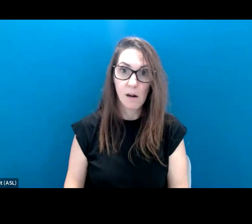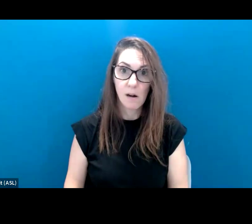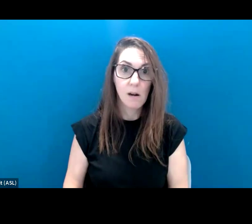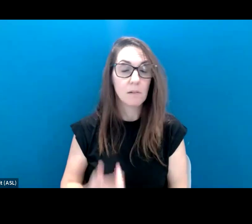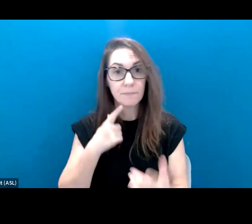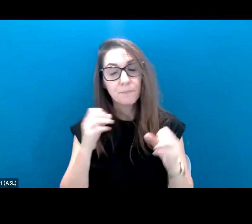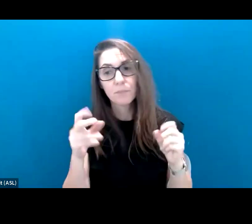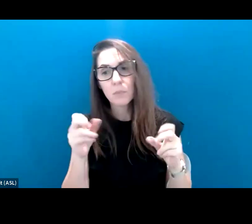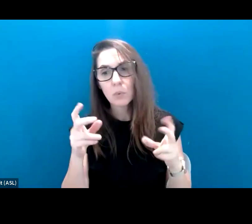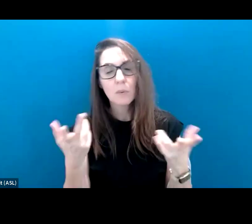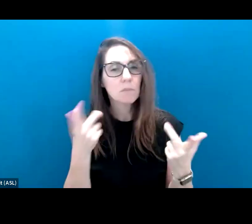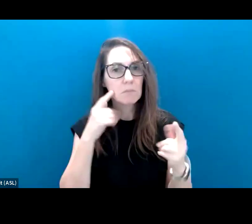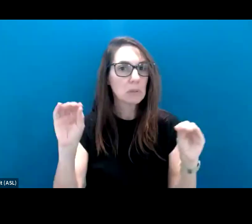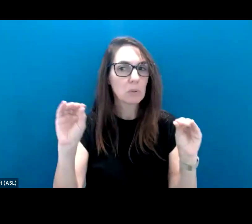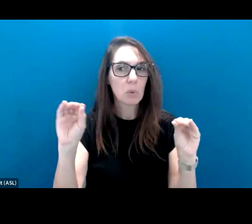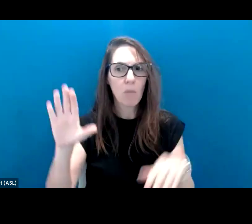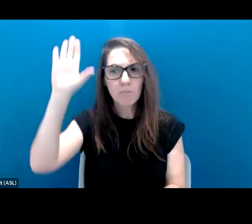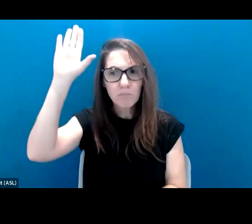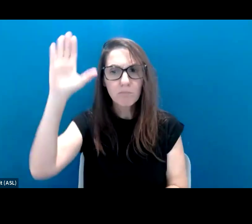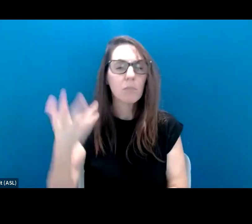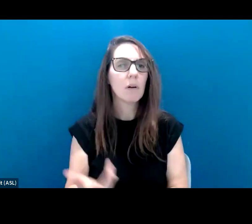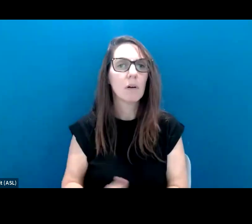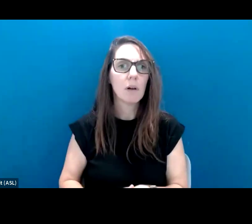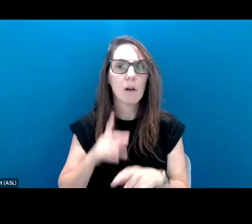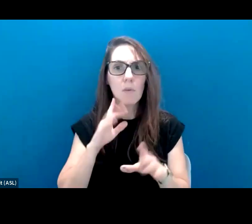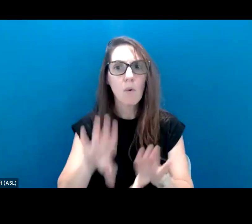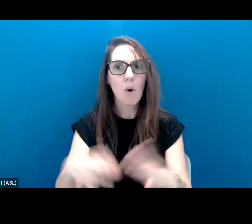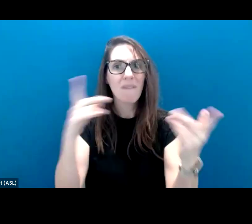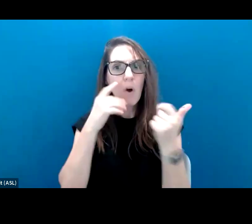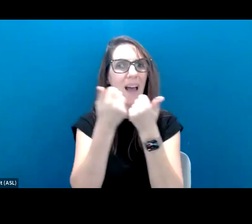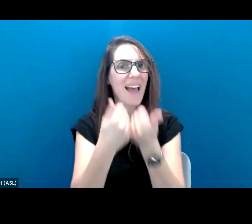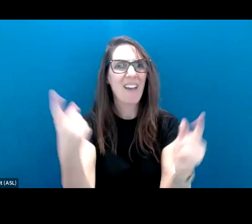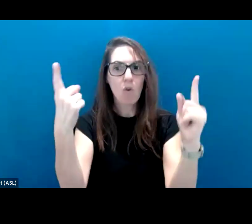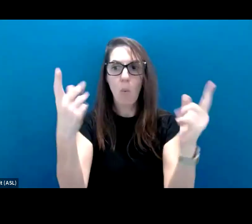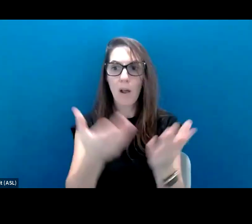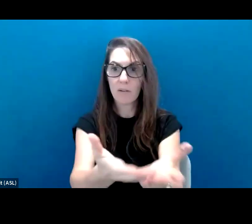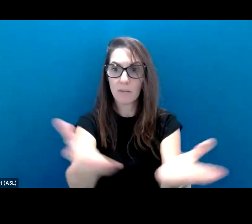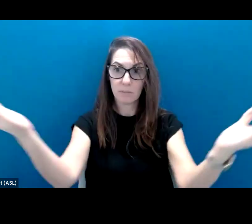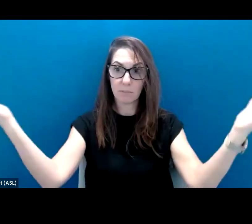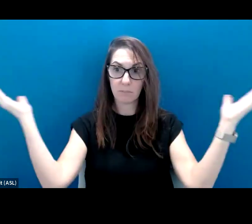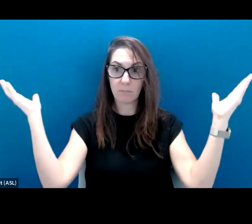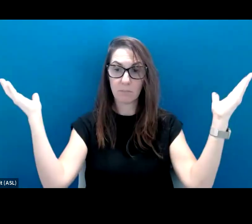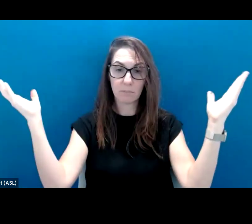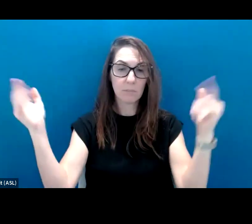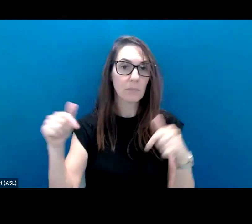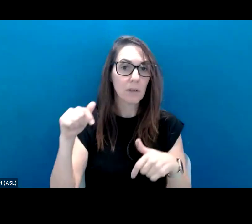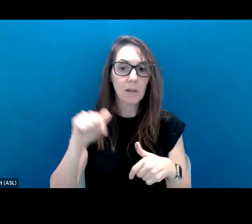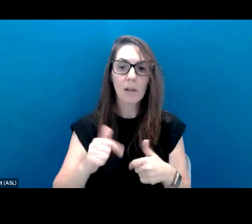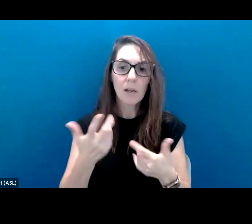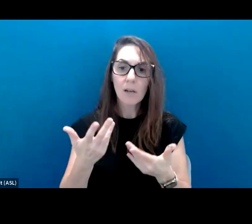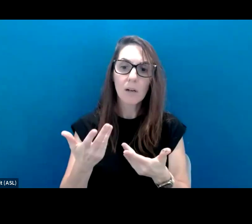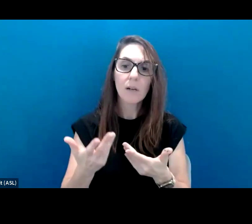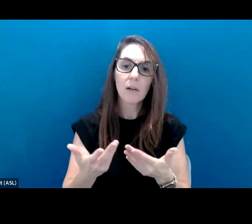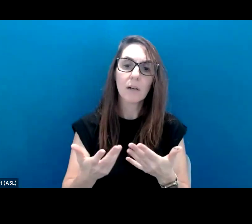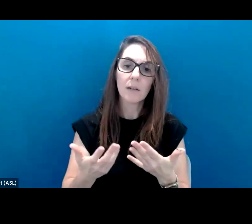Okay, not seeing anyone at the moment. Opening it up to everyone. And just as a point of process, like what I will do